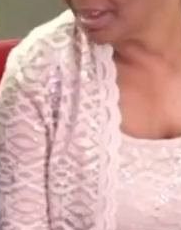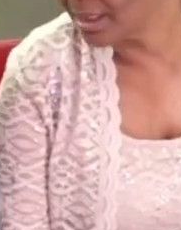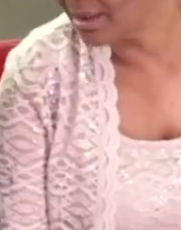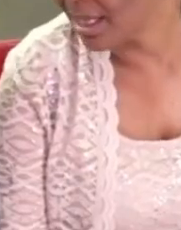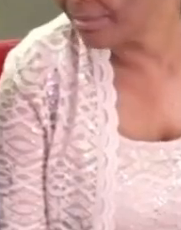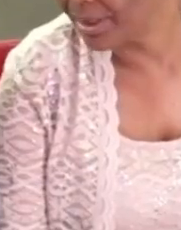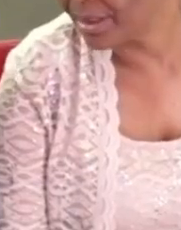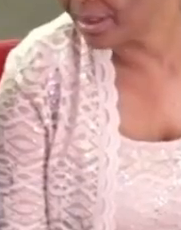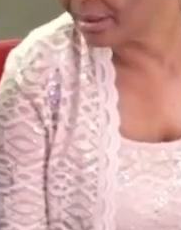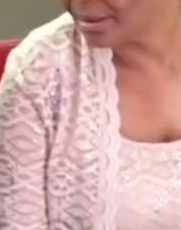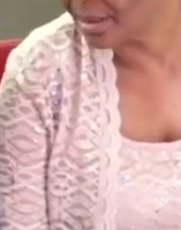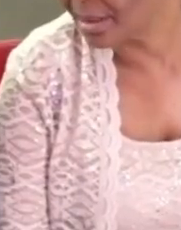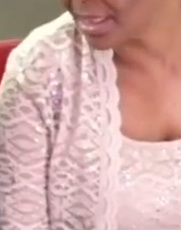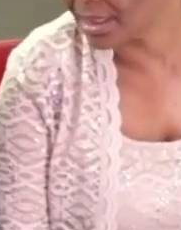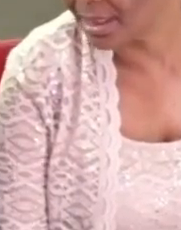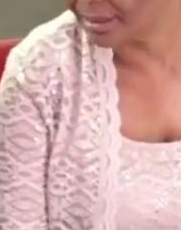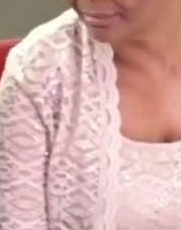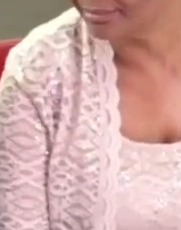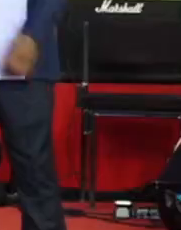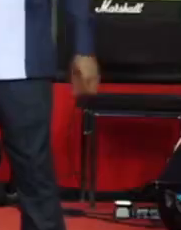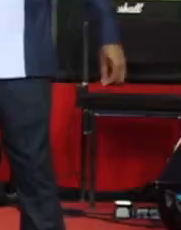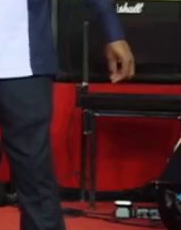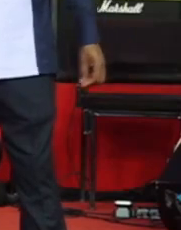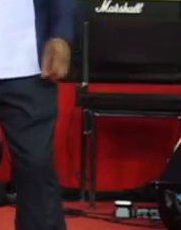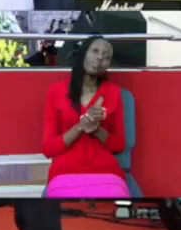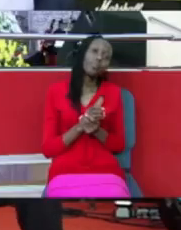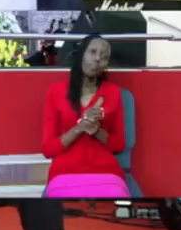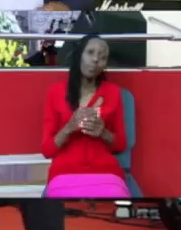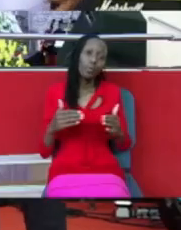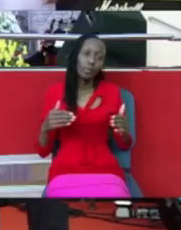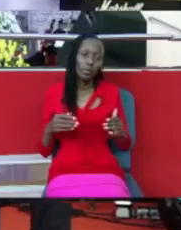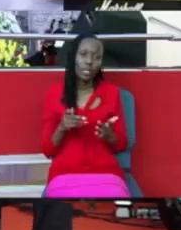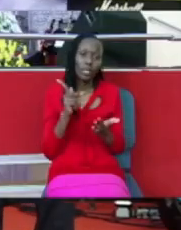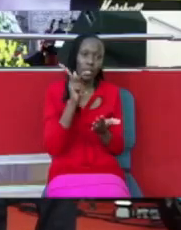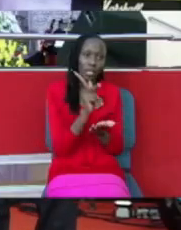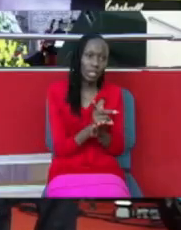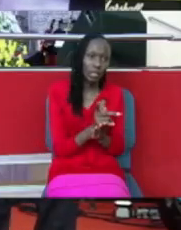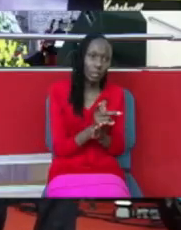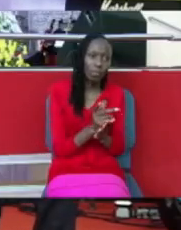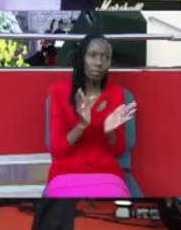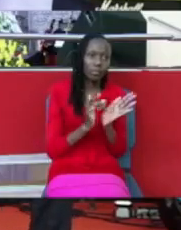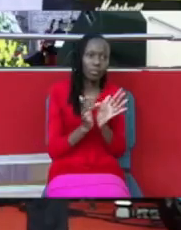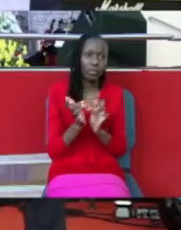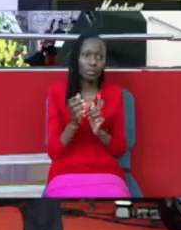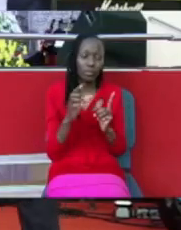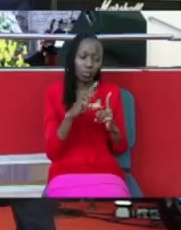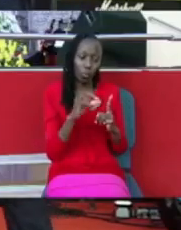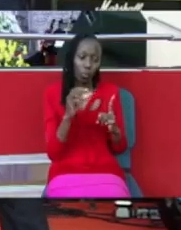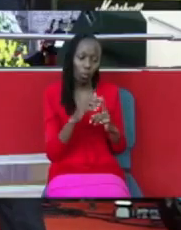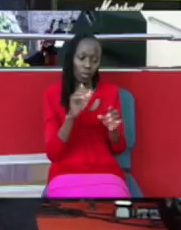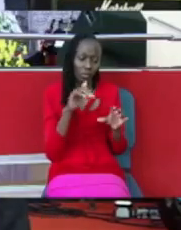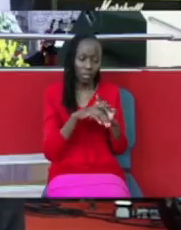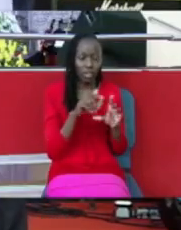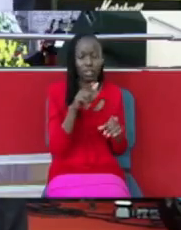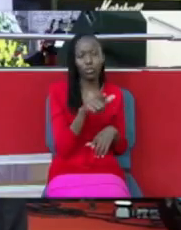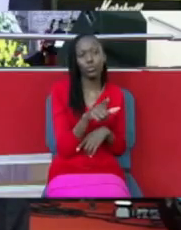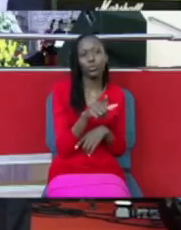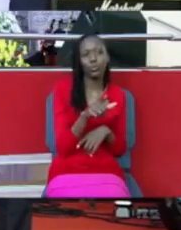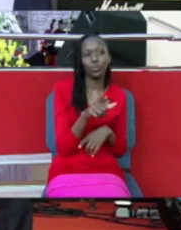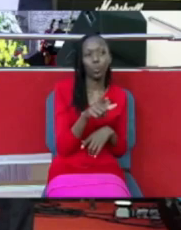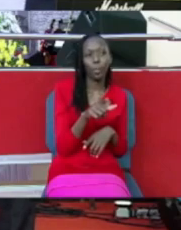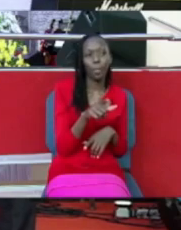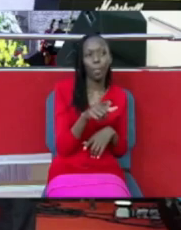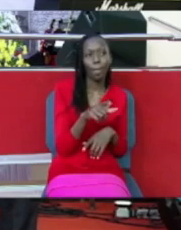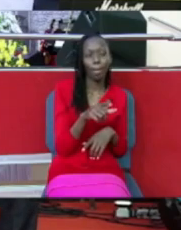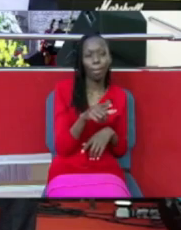Kuweza kudhamini neno la Bwana ndani yako. To store the word of God inside you. Kuliweka lilo neno la Mungu